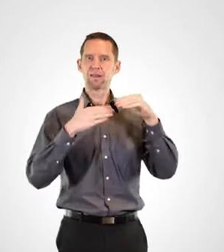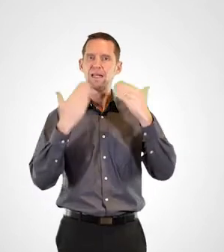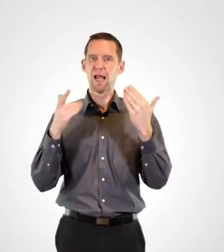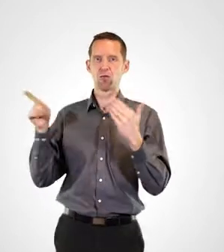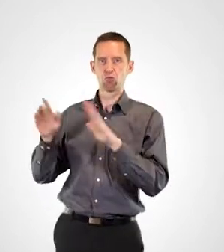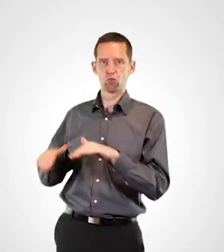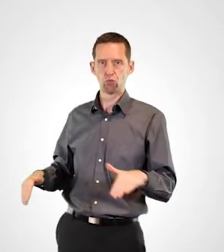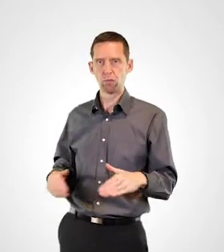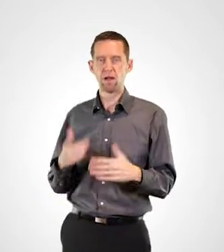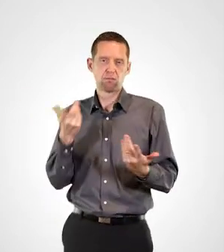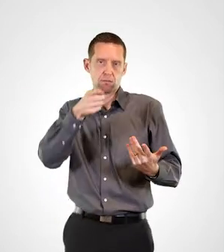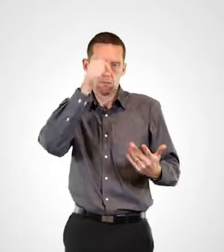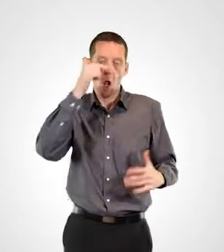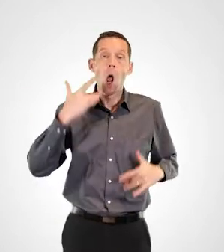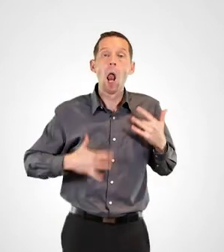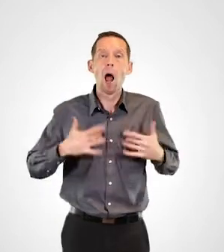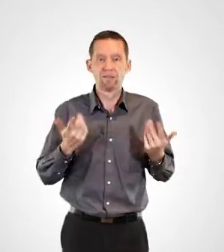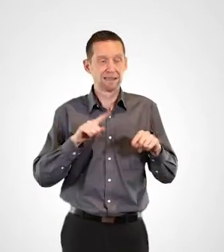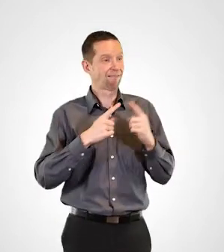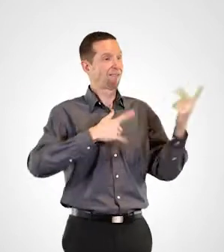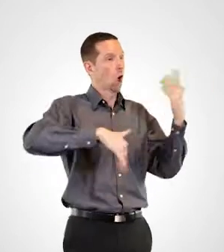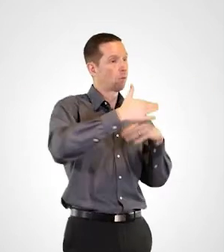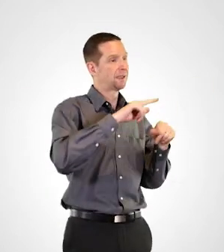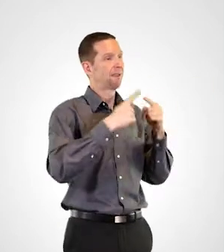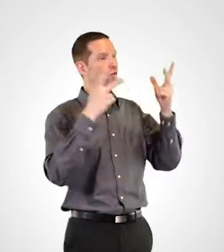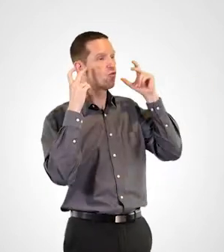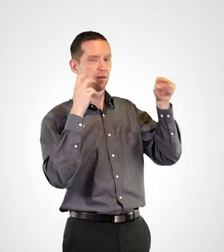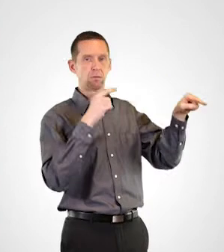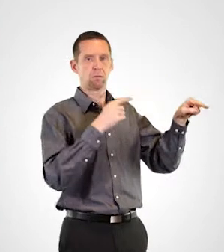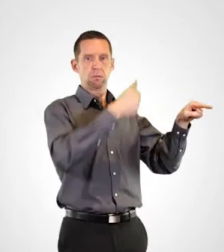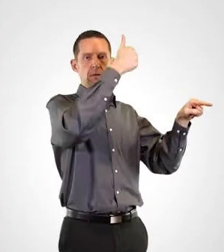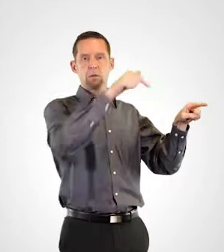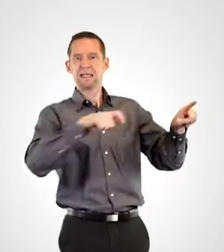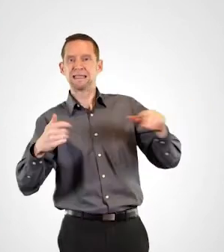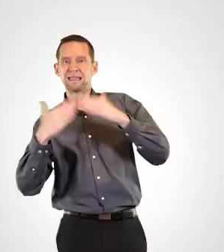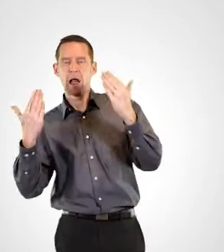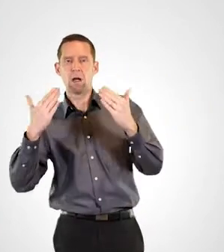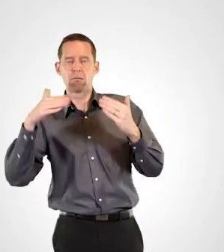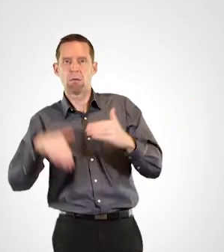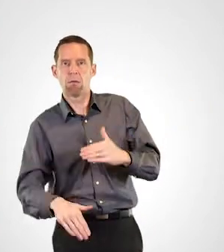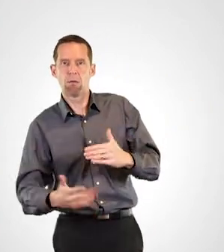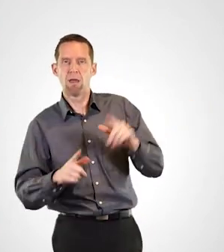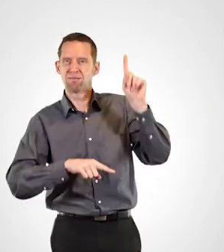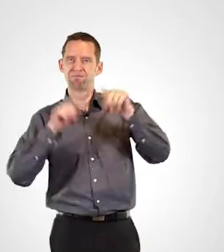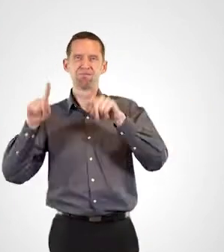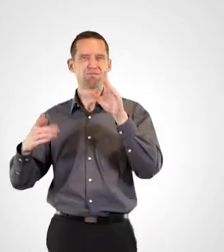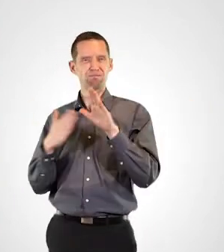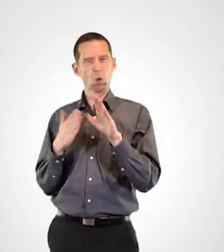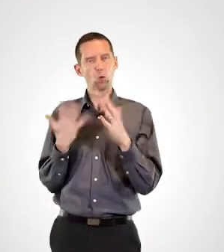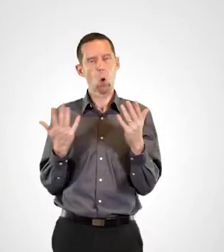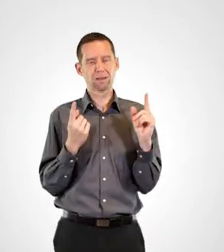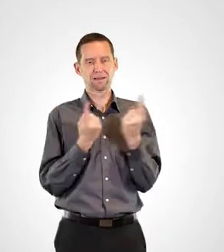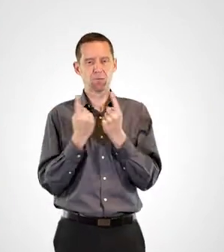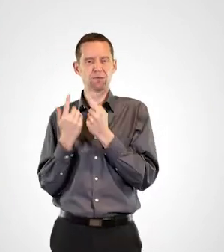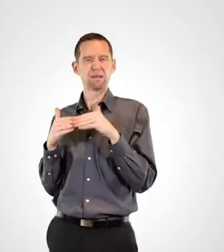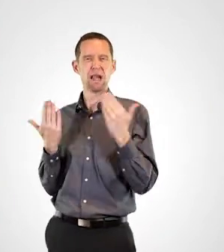that's just life. Life varies from one day to the other. We're in different environments, different listening environments, and so it's nice to be able to do this on several